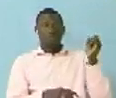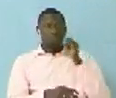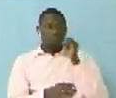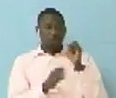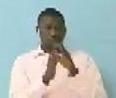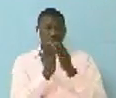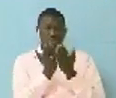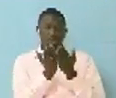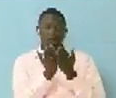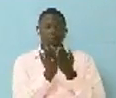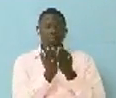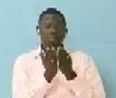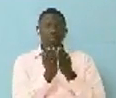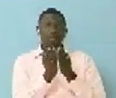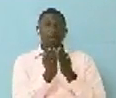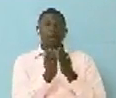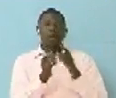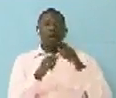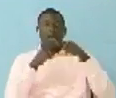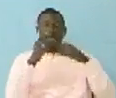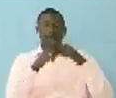that following the arrest of Bunja,